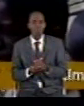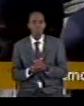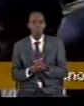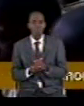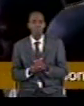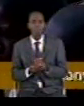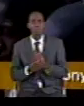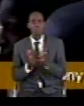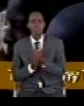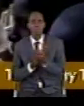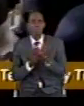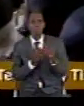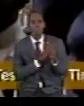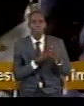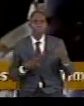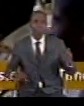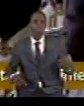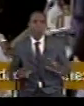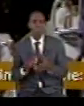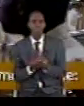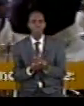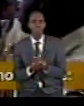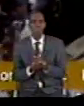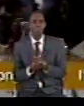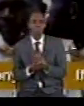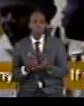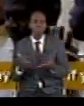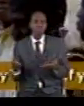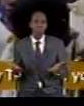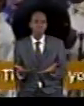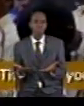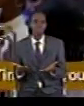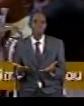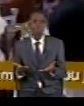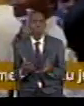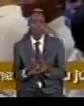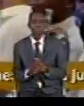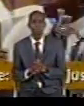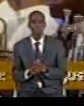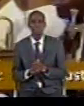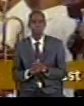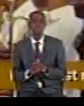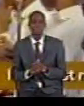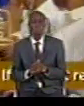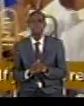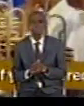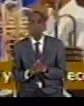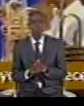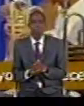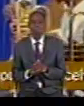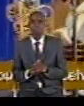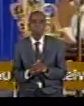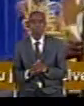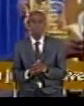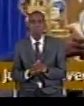Praise the Lord. I have here Mr. Haran Emmanuel, a